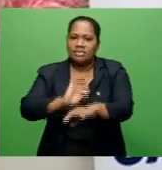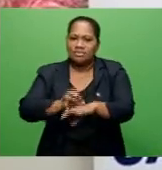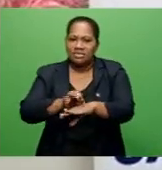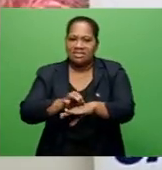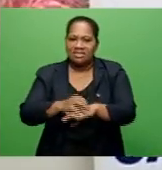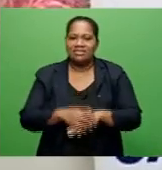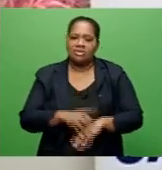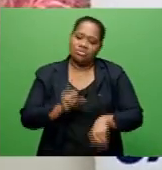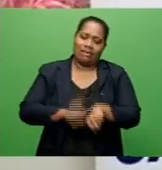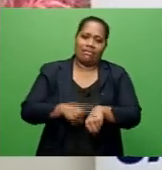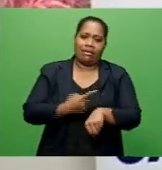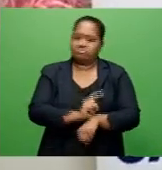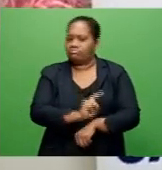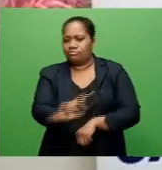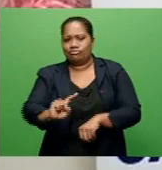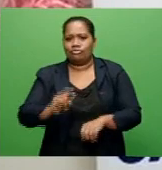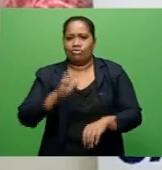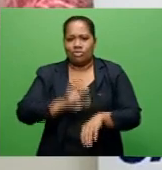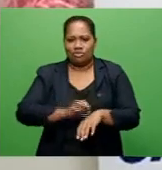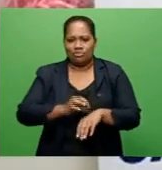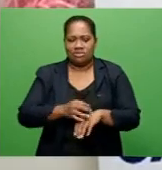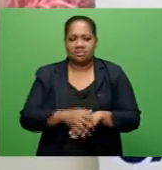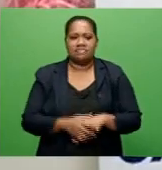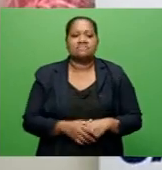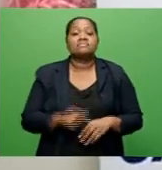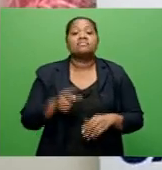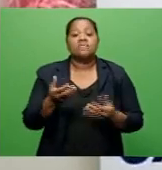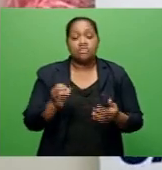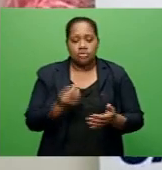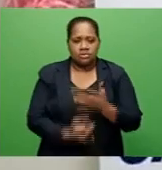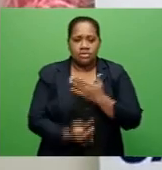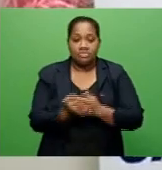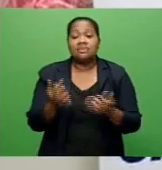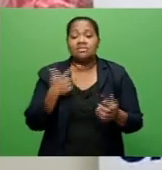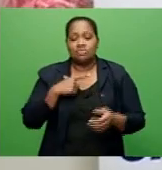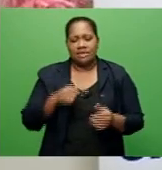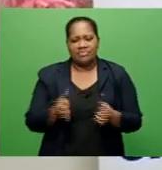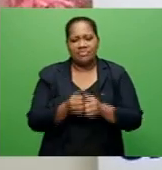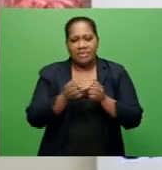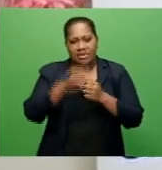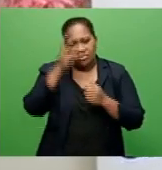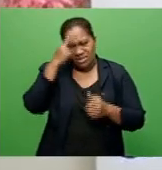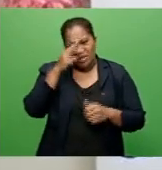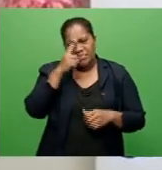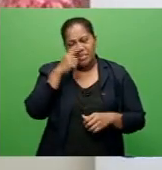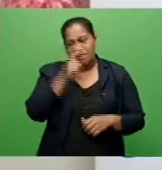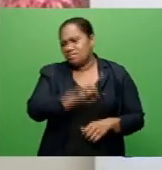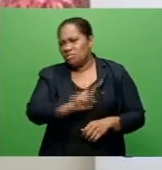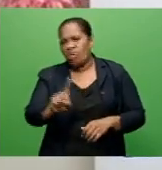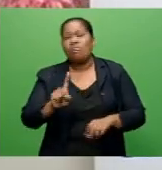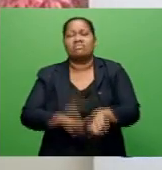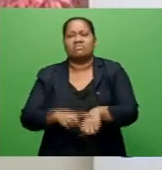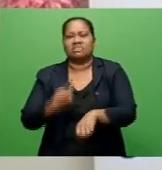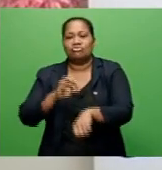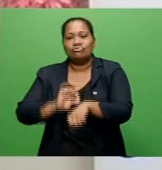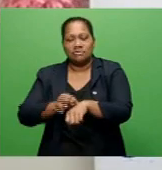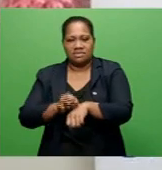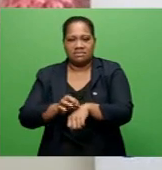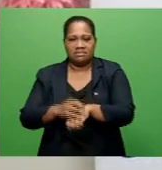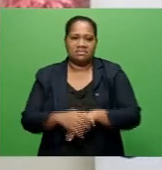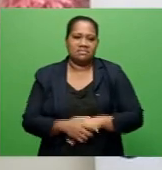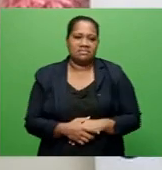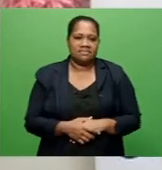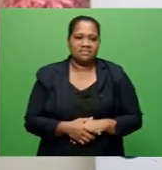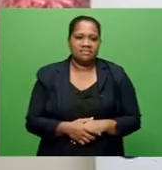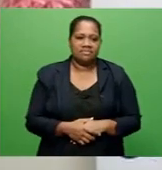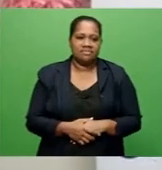Cancer Society says that some of the many reasons why people are presenting themselves late to health centers